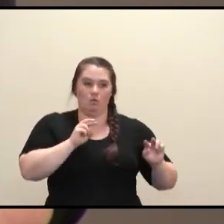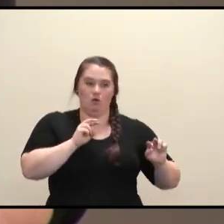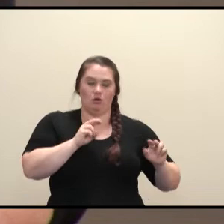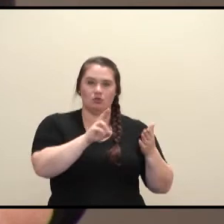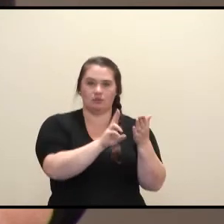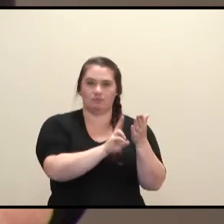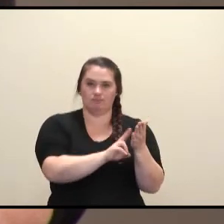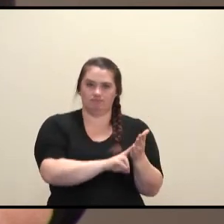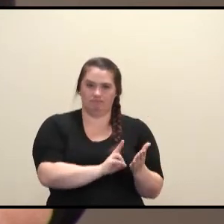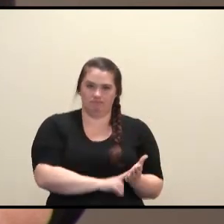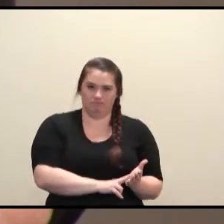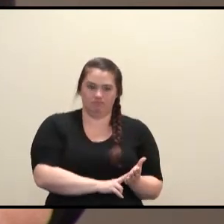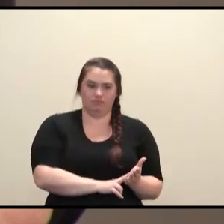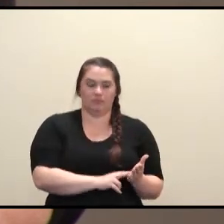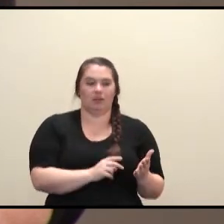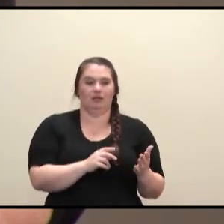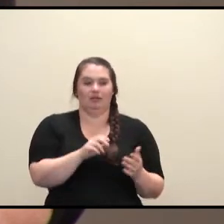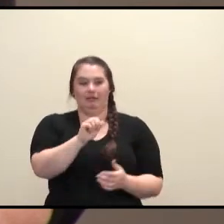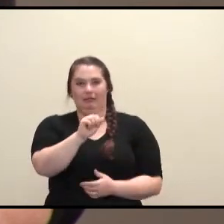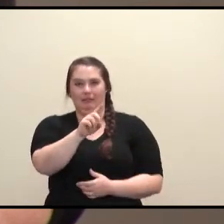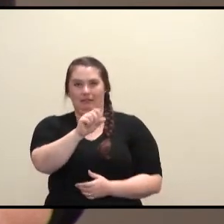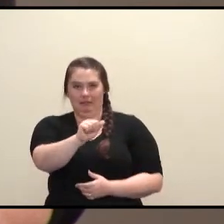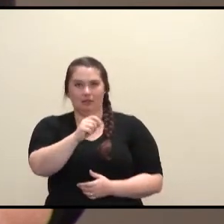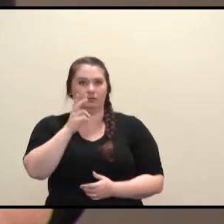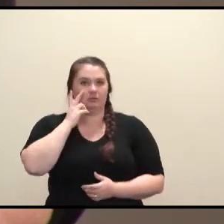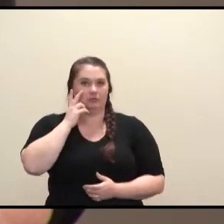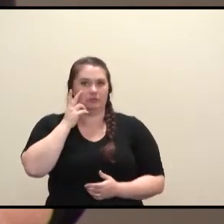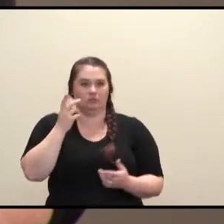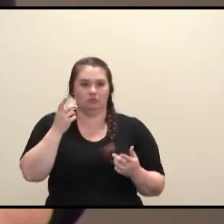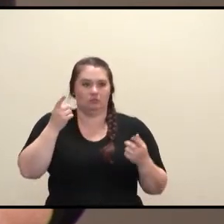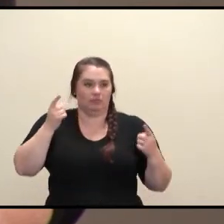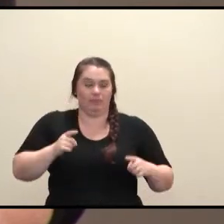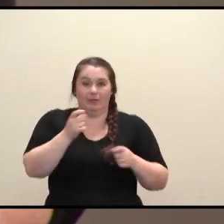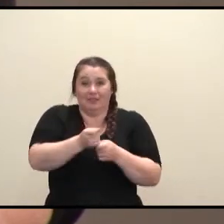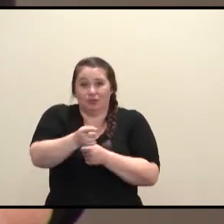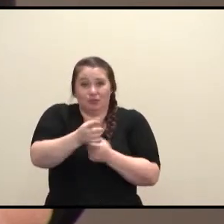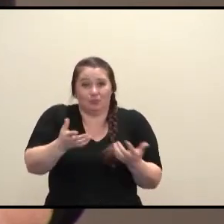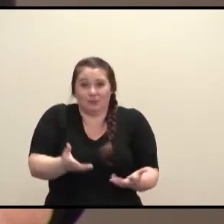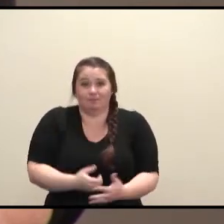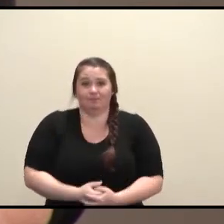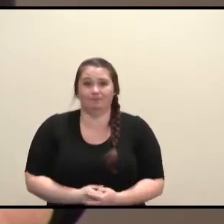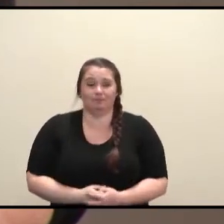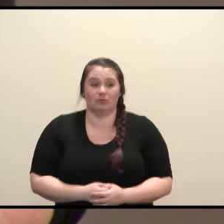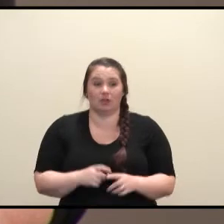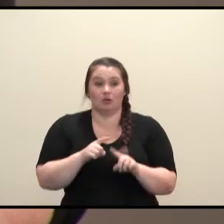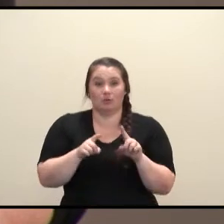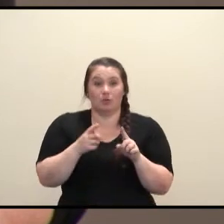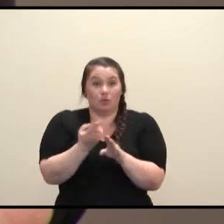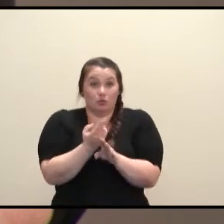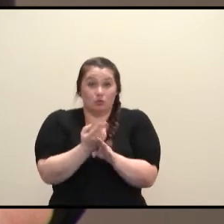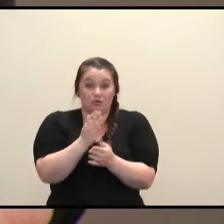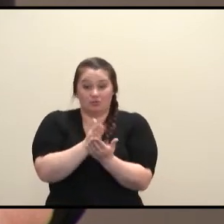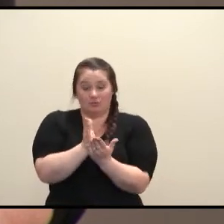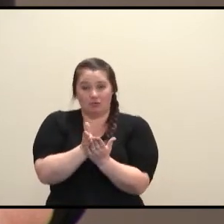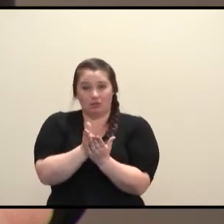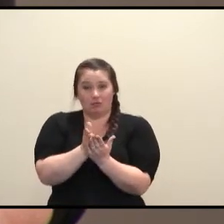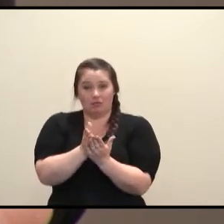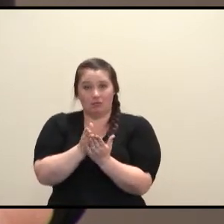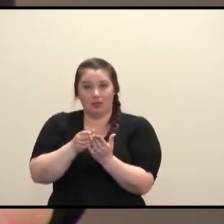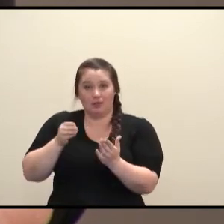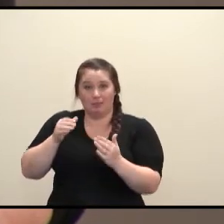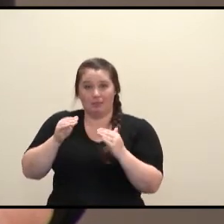enrollment and ADA over the course of next year and see where we are. But you don't want to use your fund balance for too long,